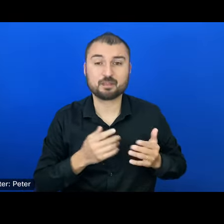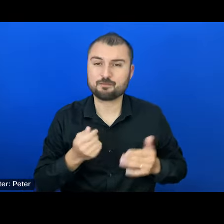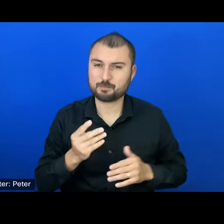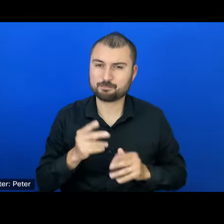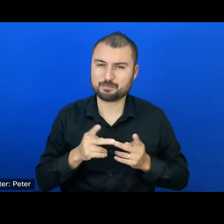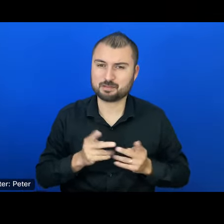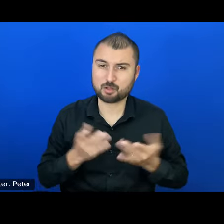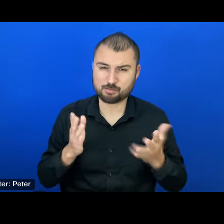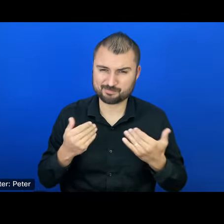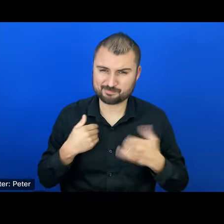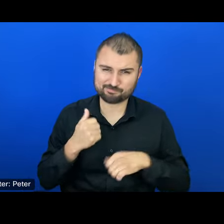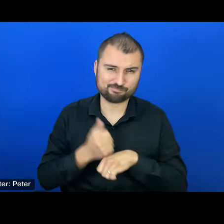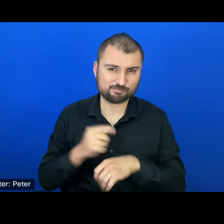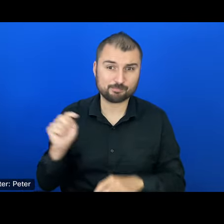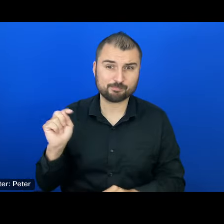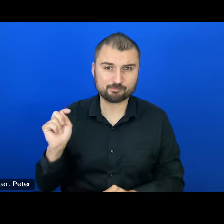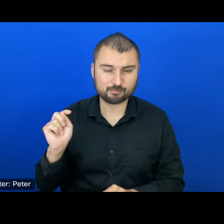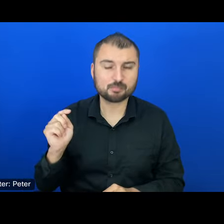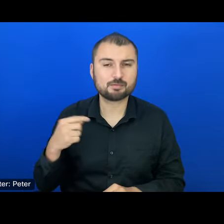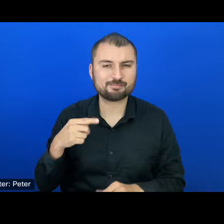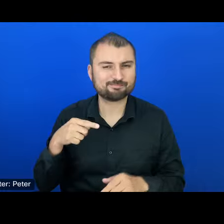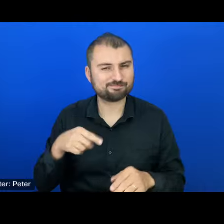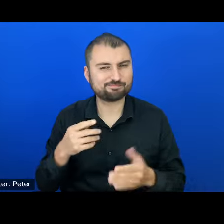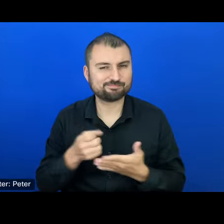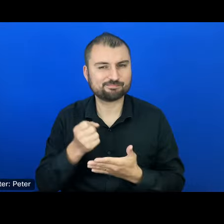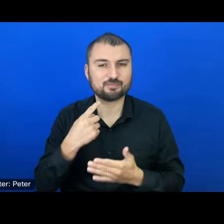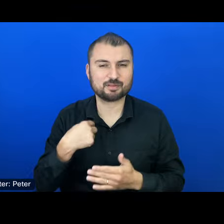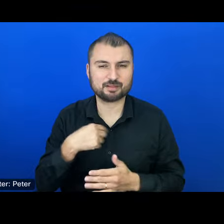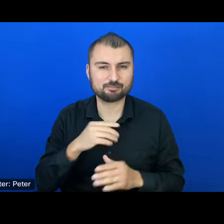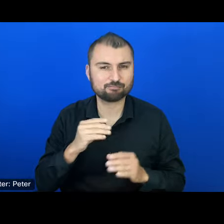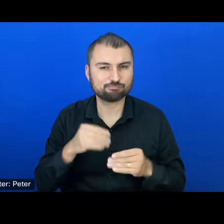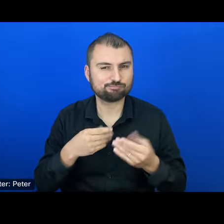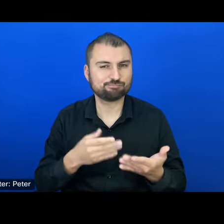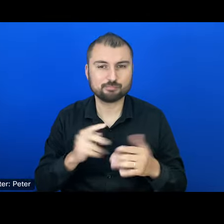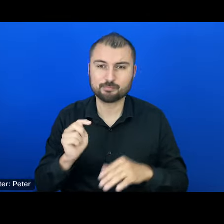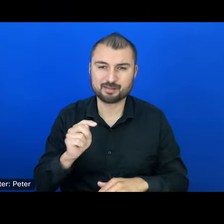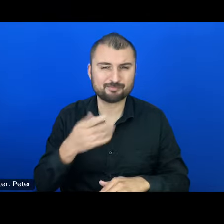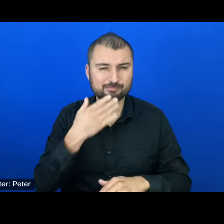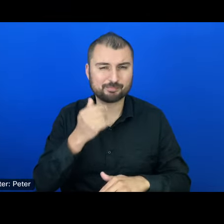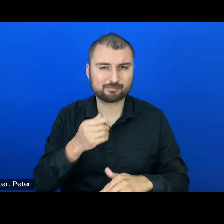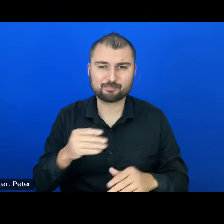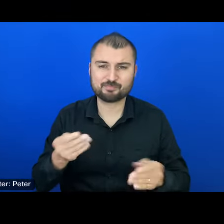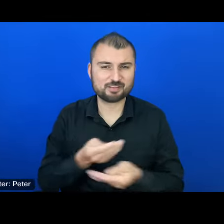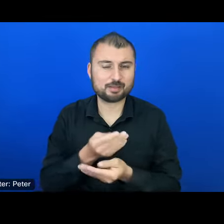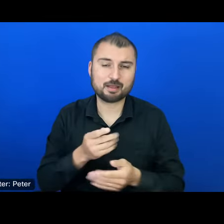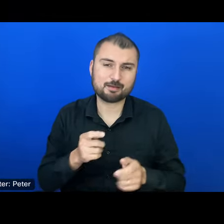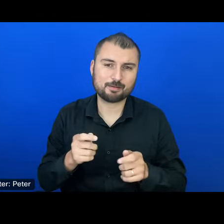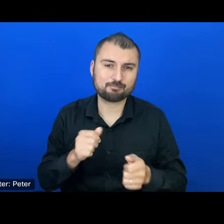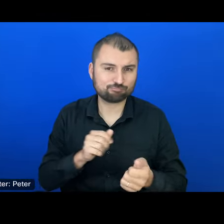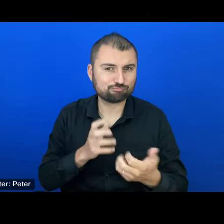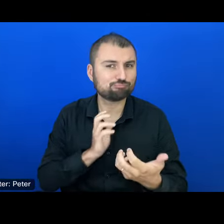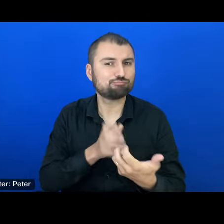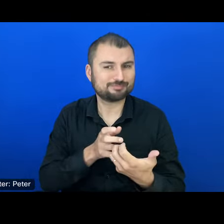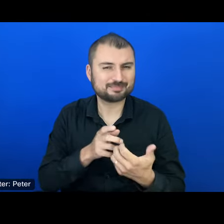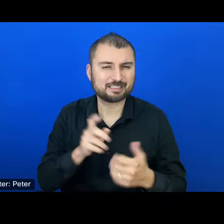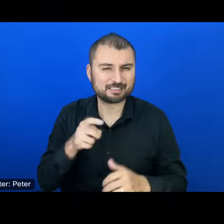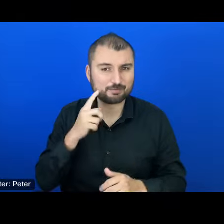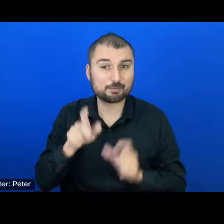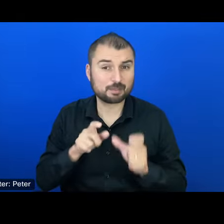have a bathroom out there. This is a chance for us to be able to put a bathroom out there in place to better facilitate the needs of those who are attending these